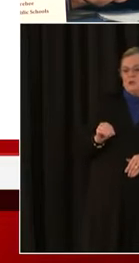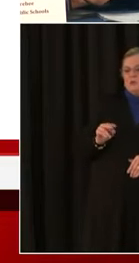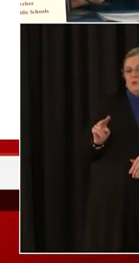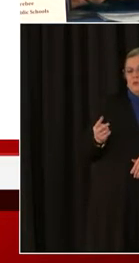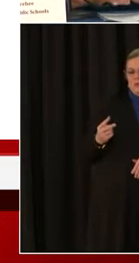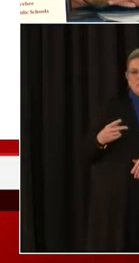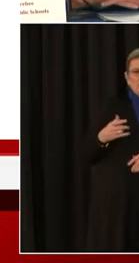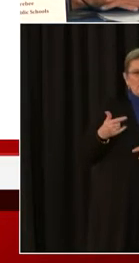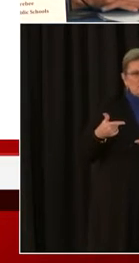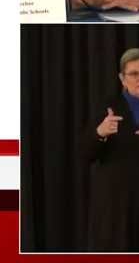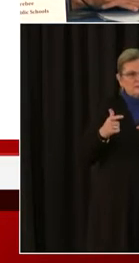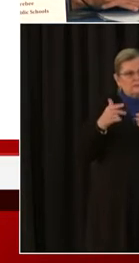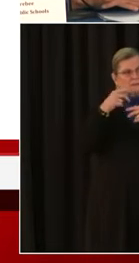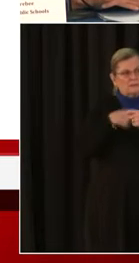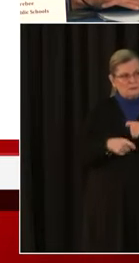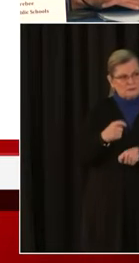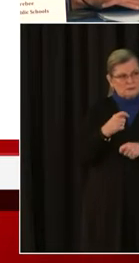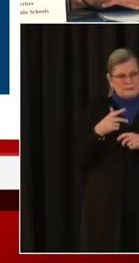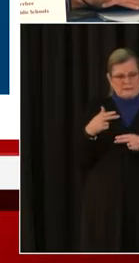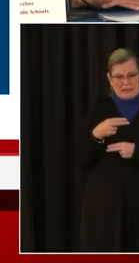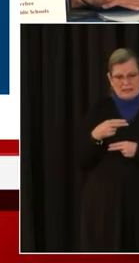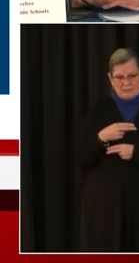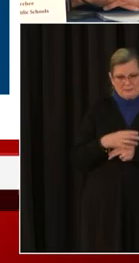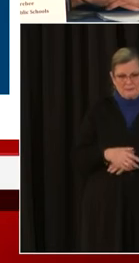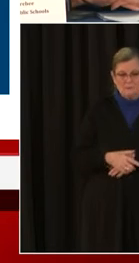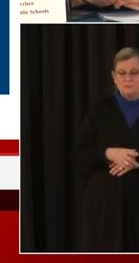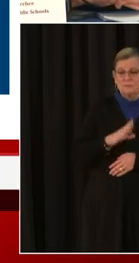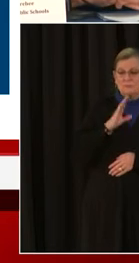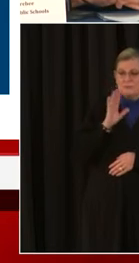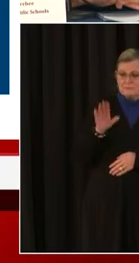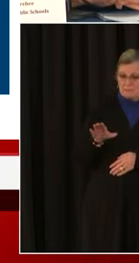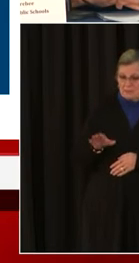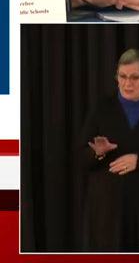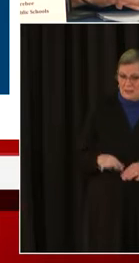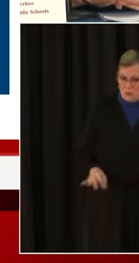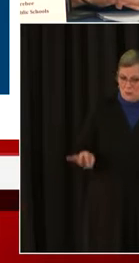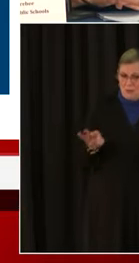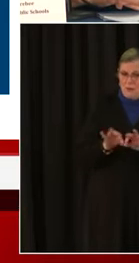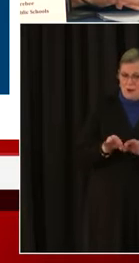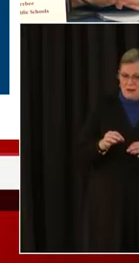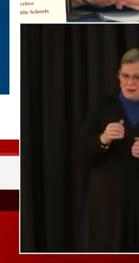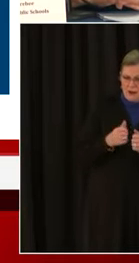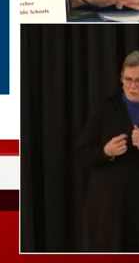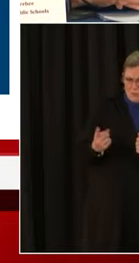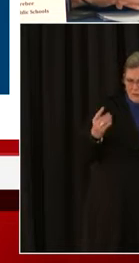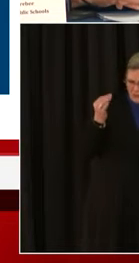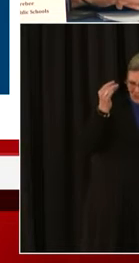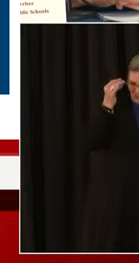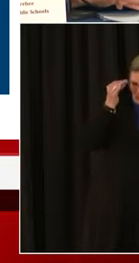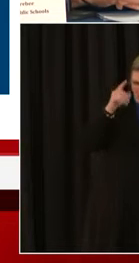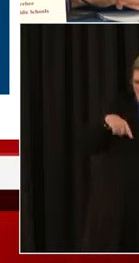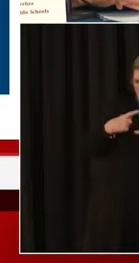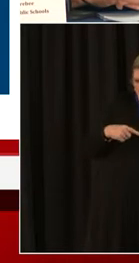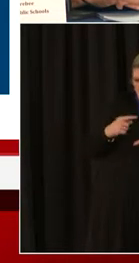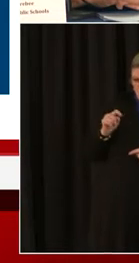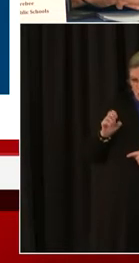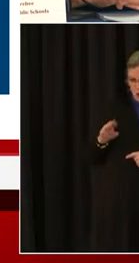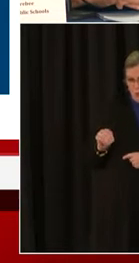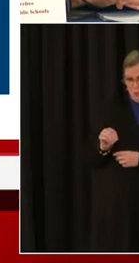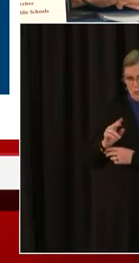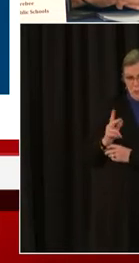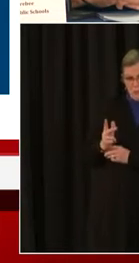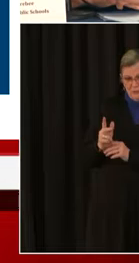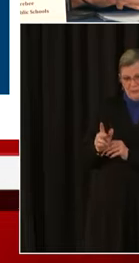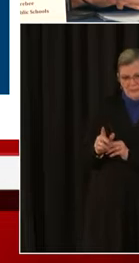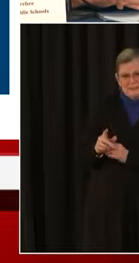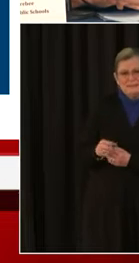slide. It's important to remind everyone that as we think about our Term 3 plans, DCPS has